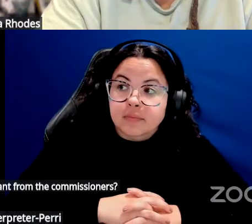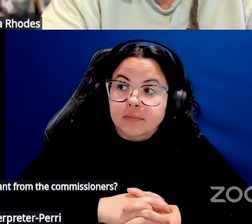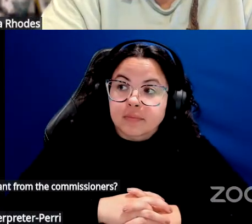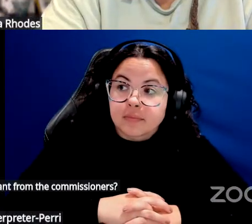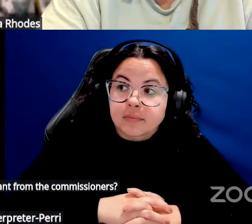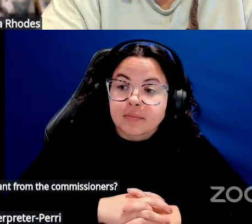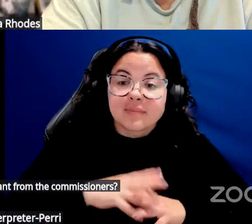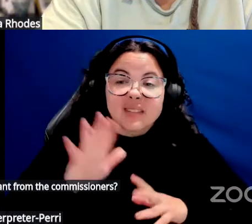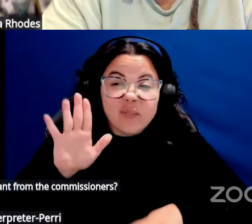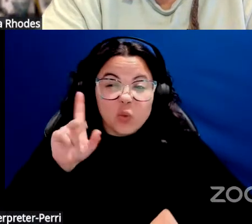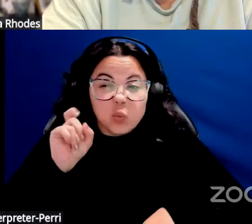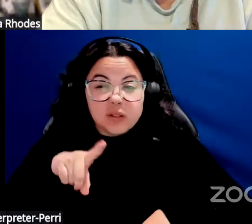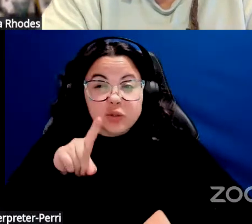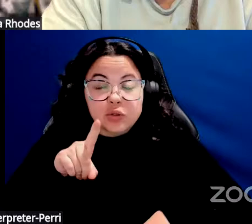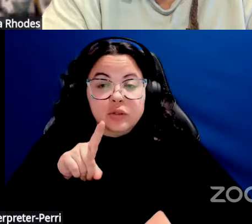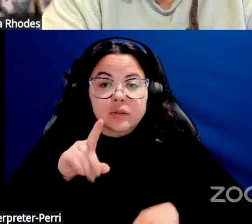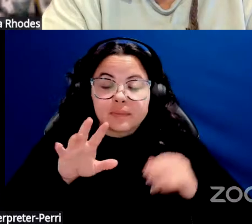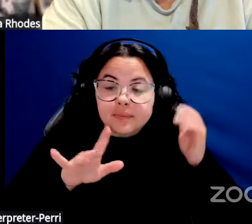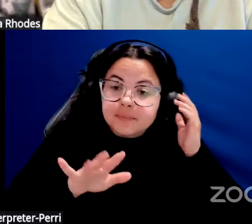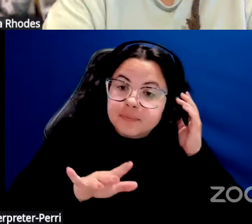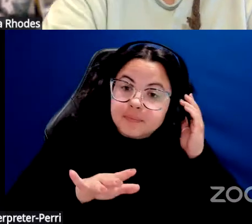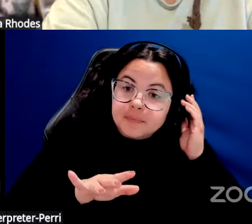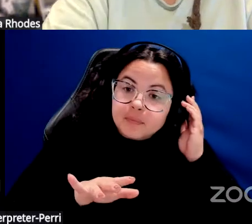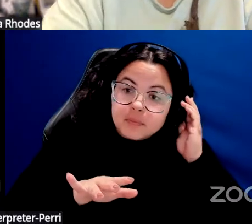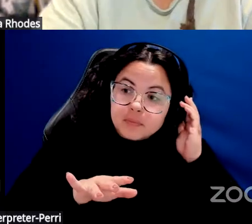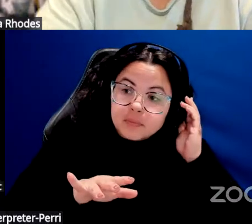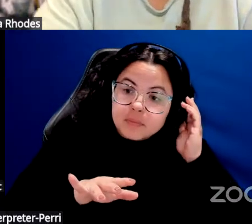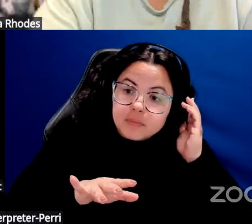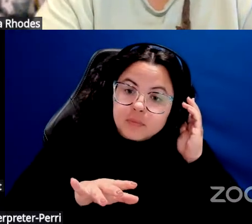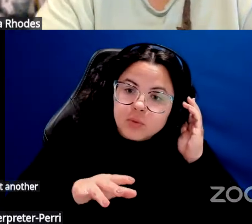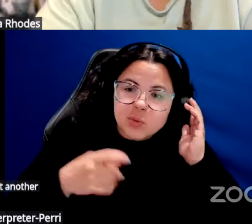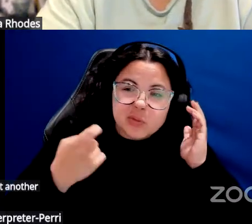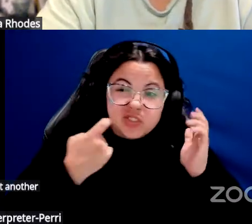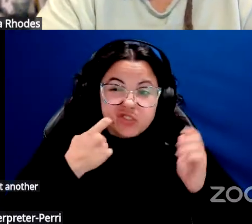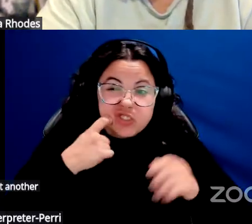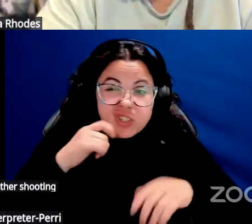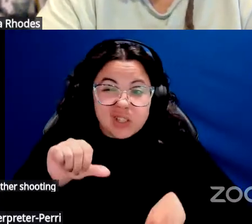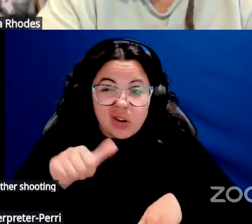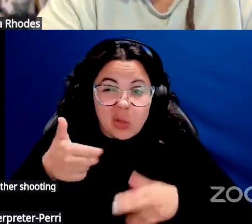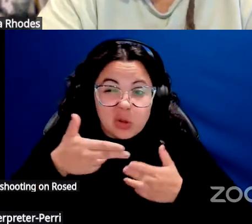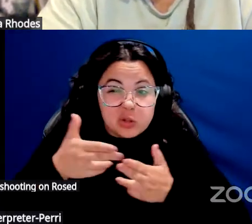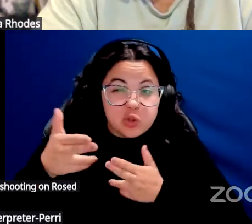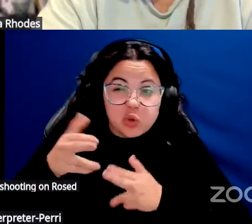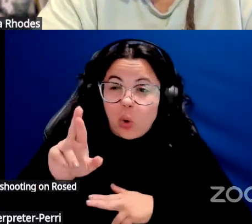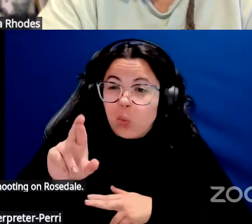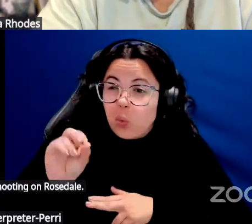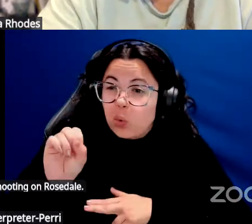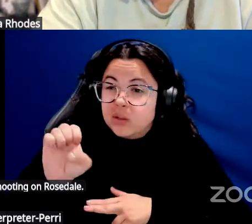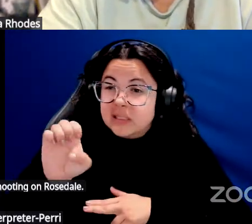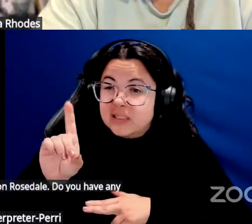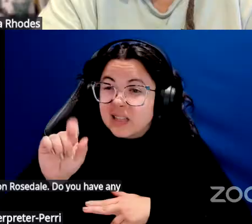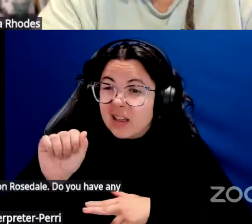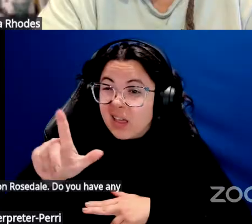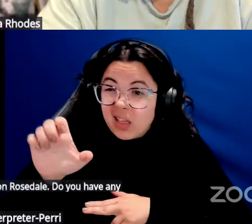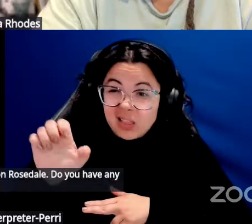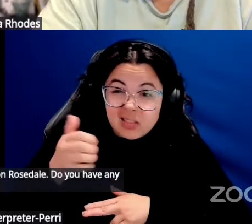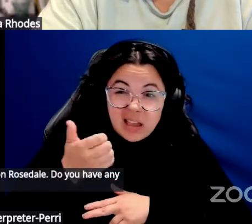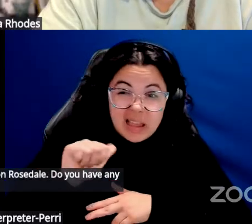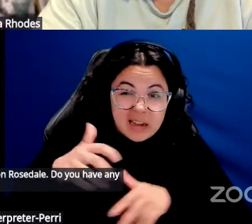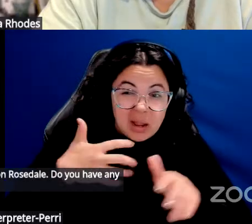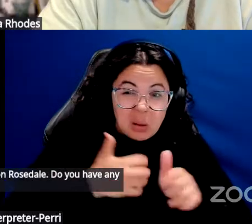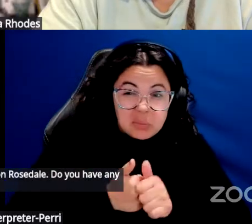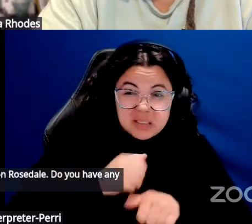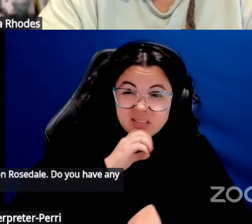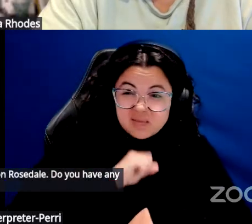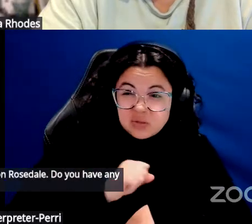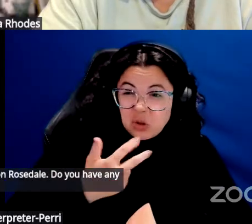I have a question. It was just another shooting on Rosedale. Do you have any updates on that with the young man who was 13